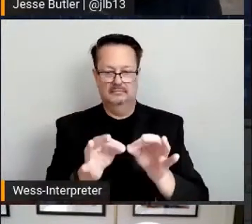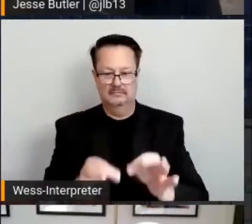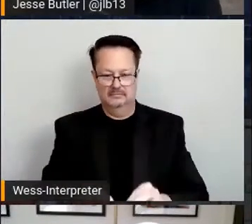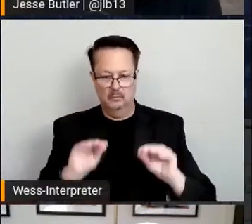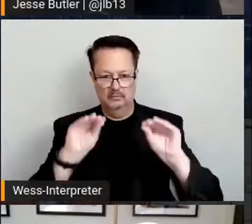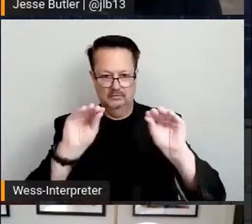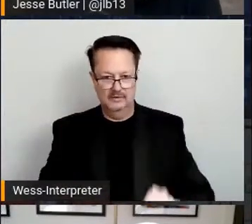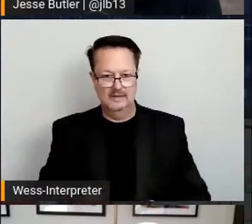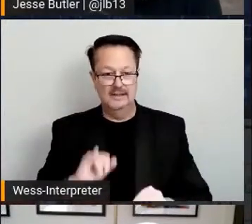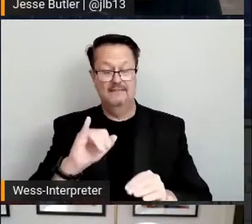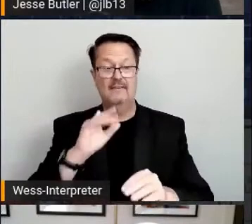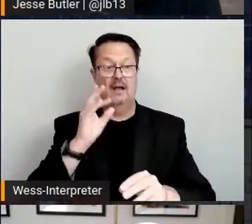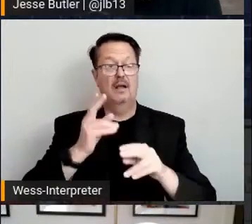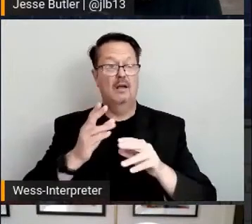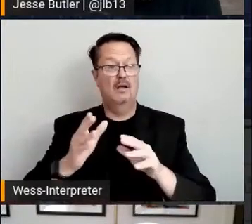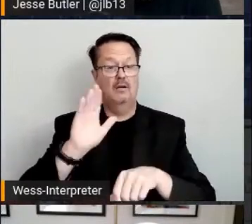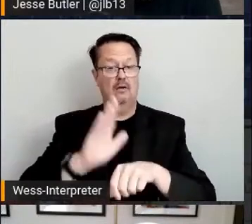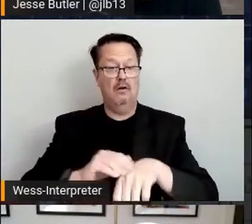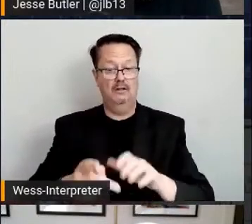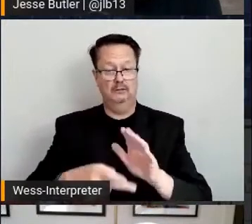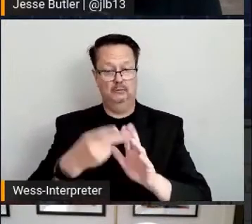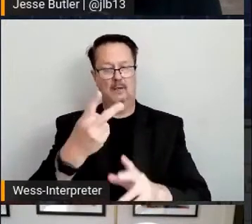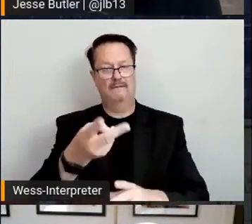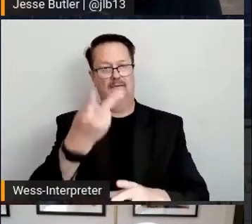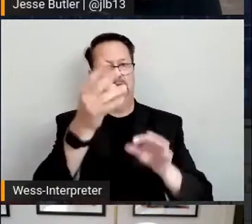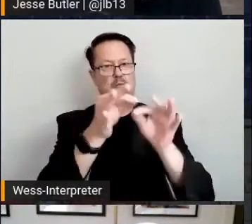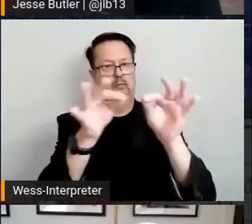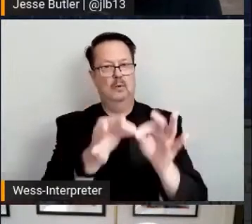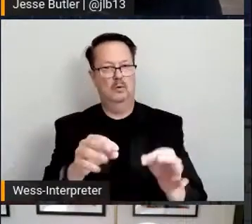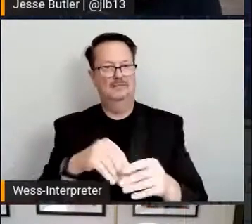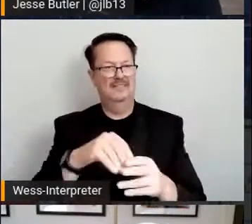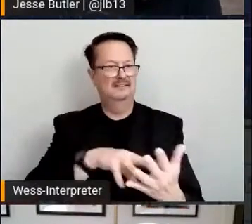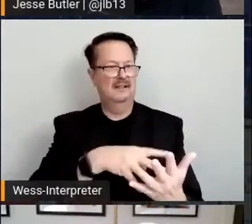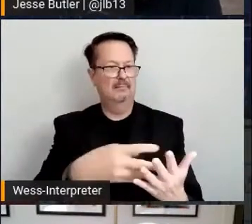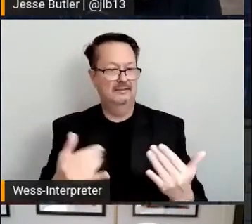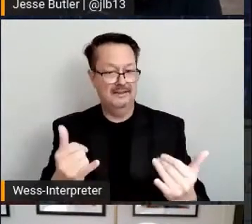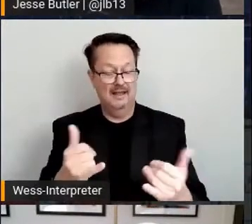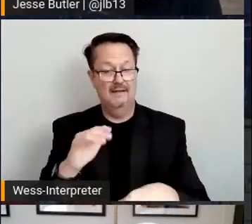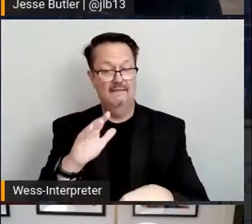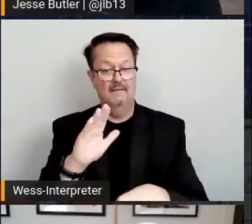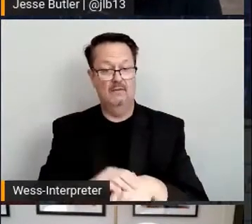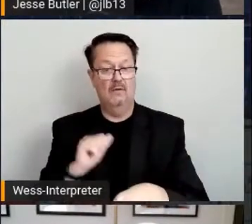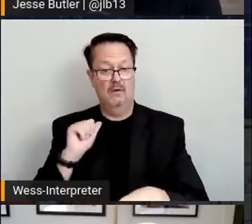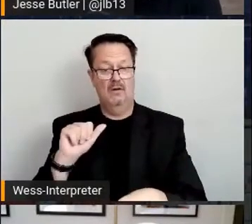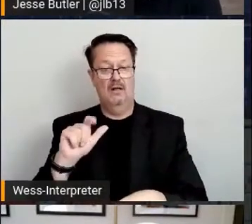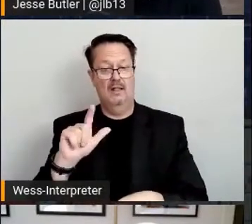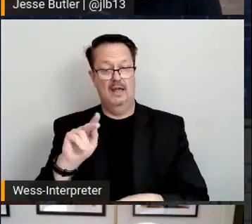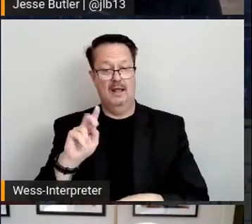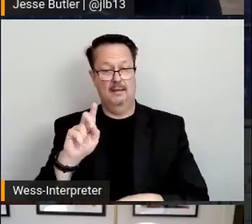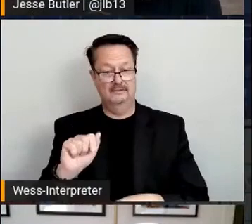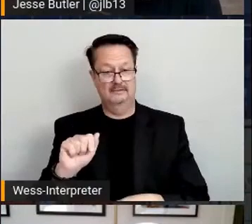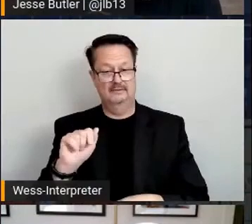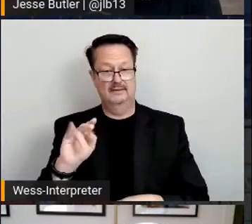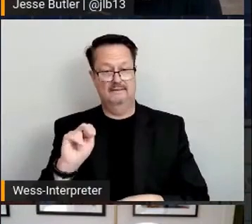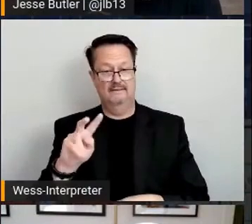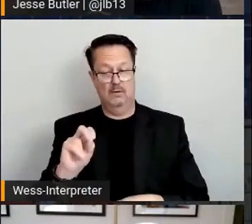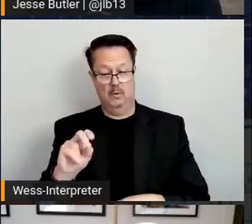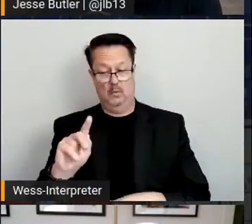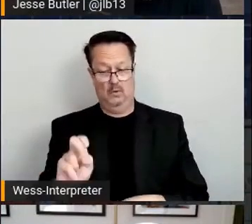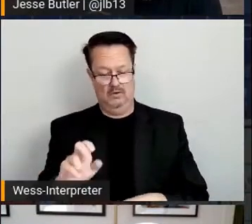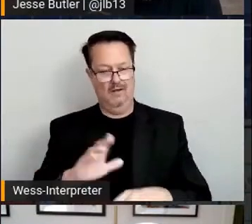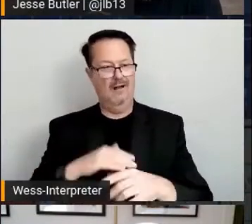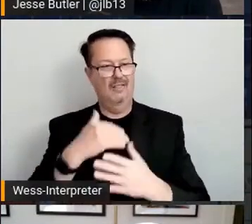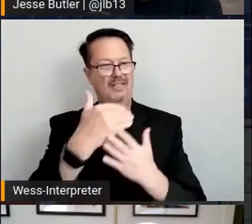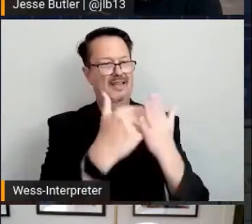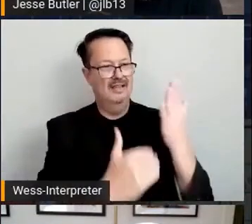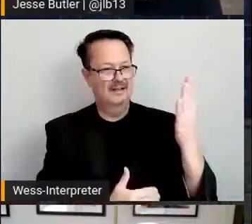call it twice, we're gonna have 2 rows in the DynamoDB table. And now if I call Lambda invoke for the list, I'm gonna